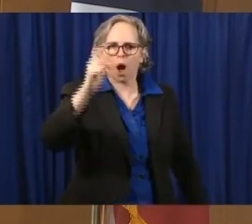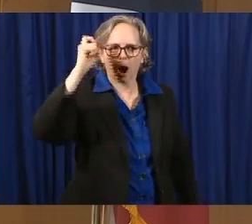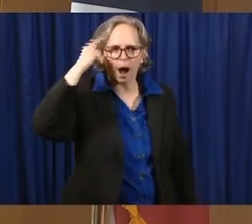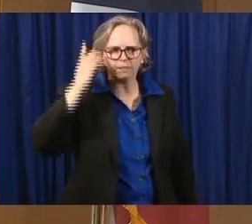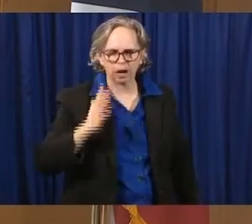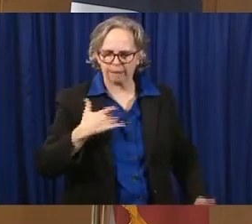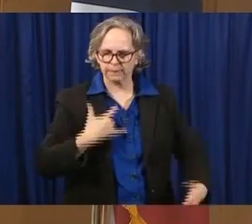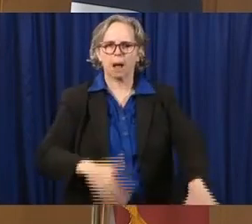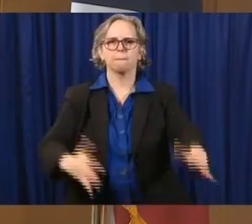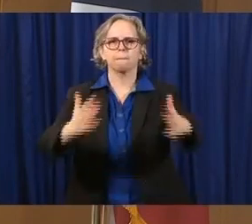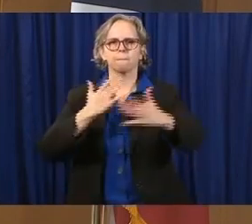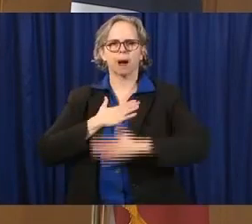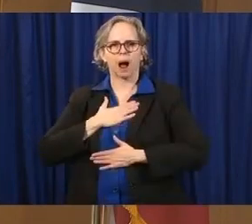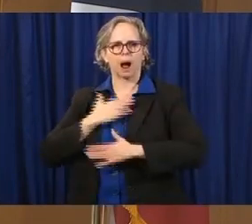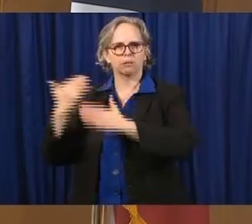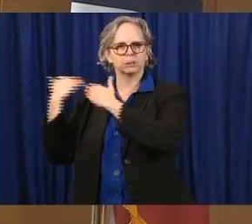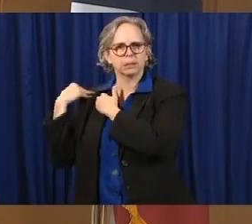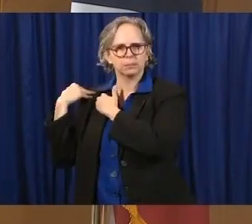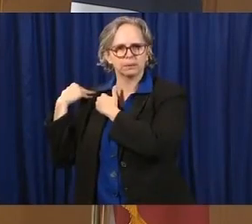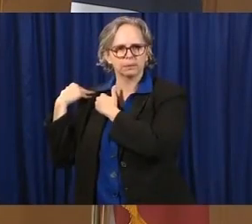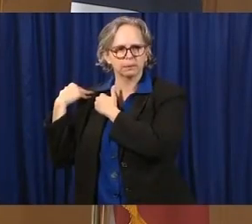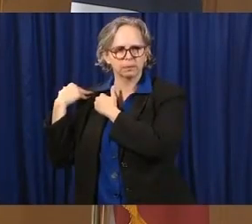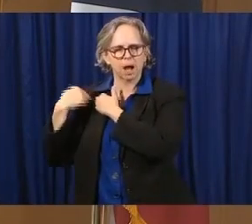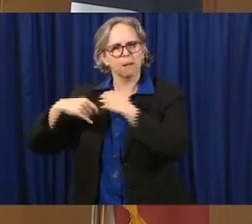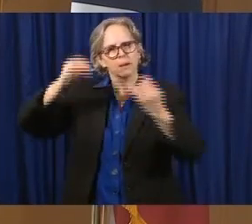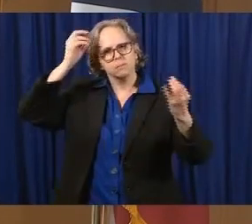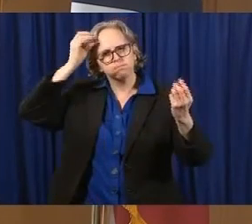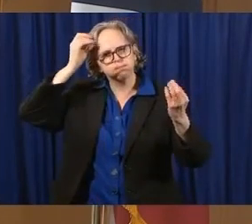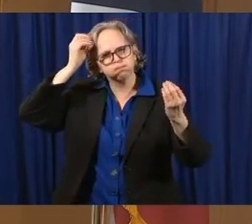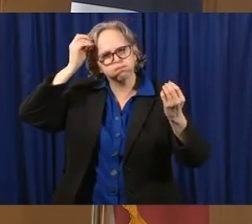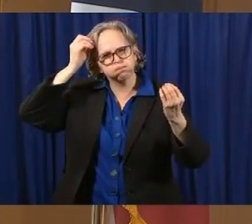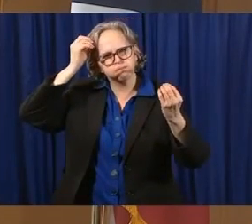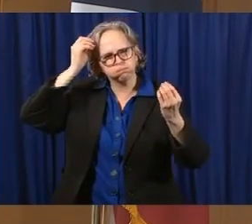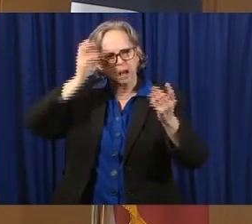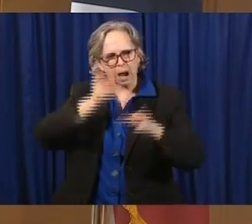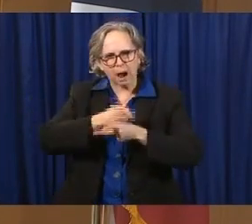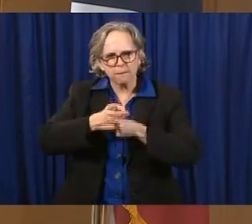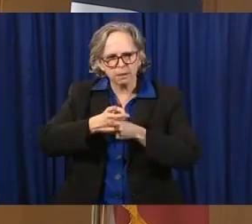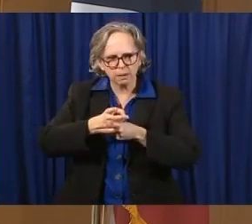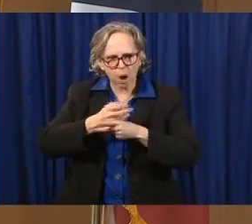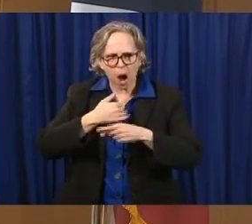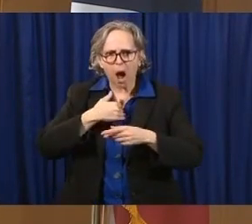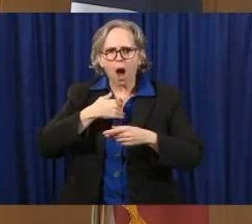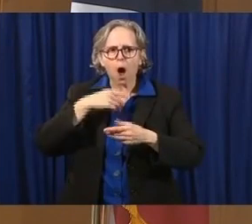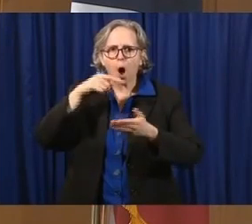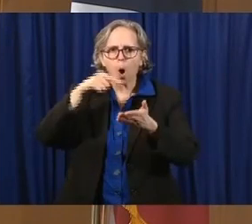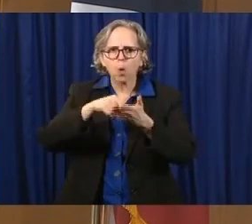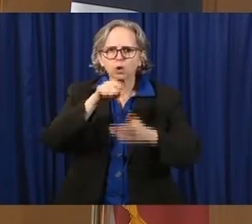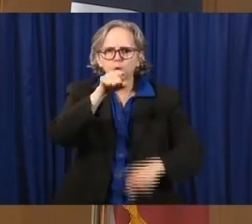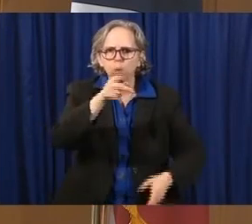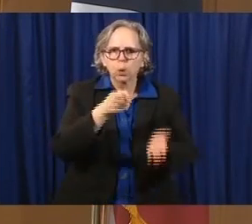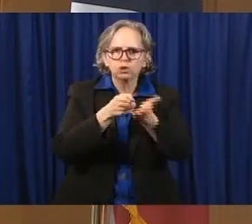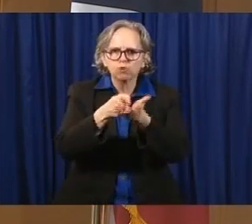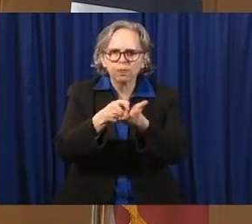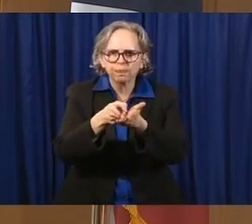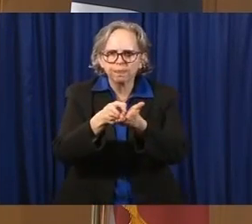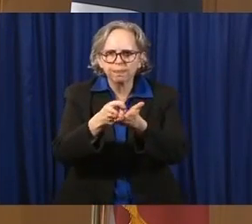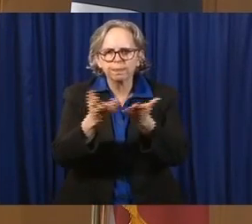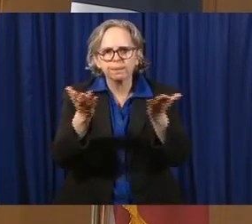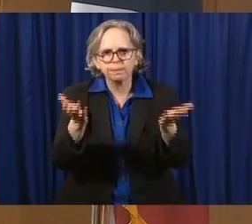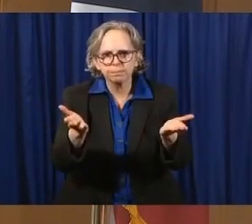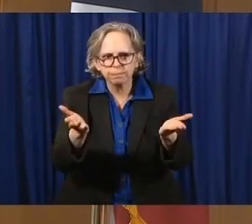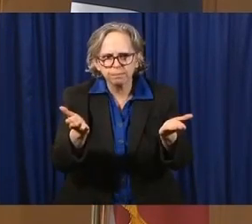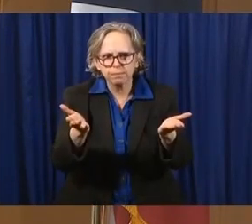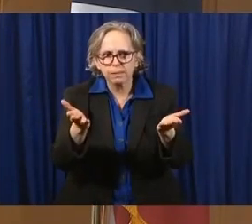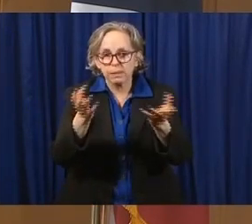in how we do that. I also owe them the truth. And one of the things, as I've been saying today, is it will not